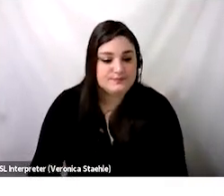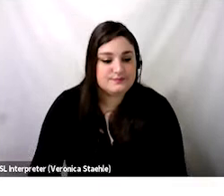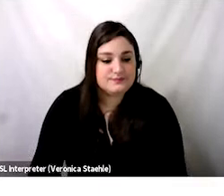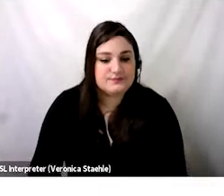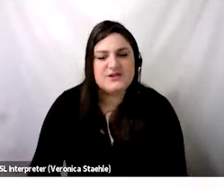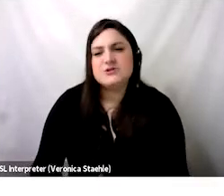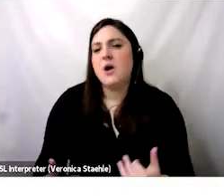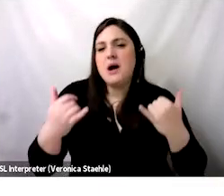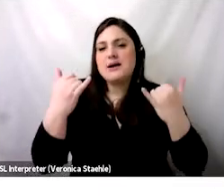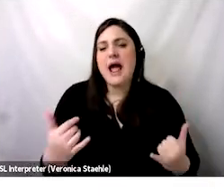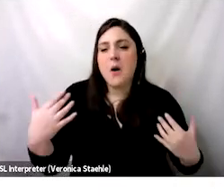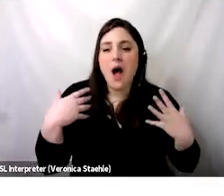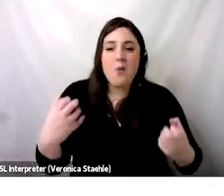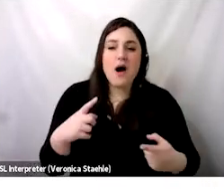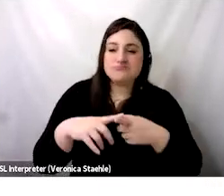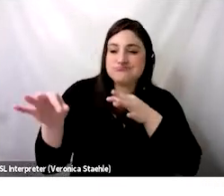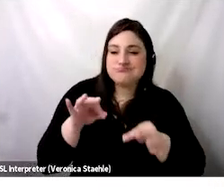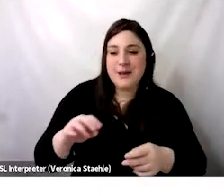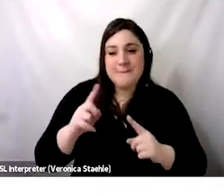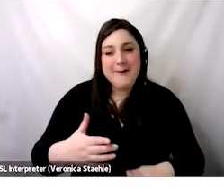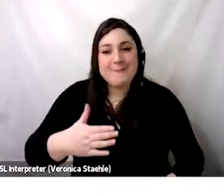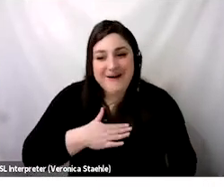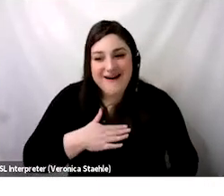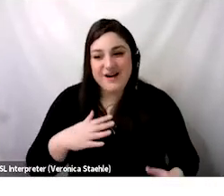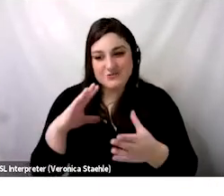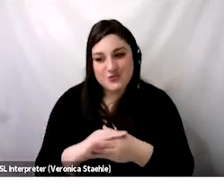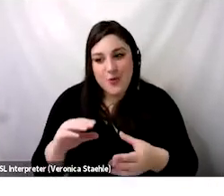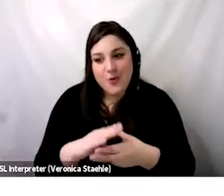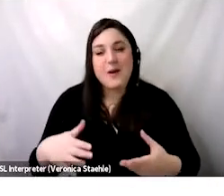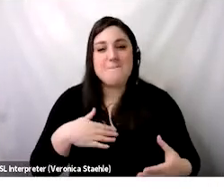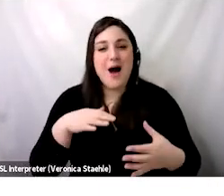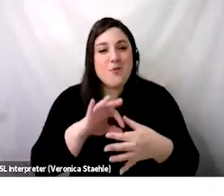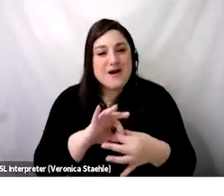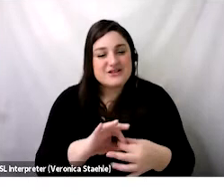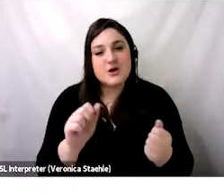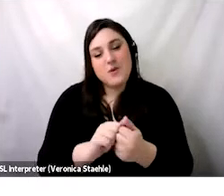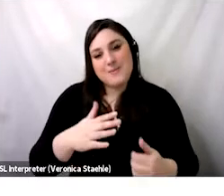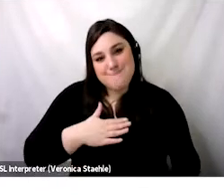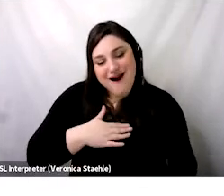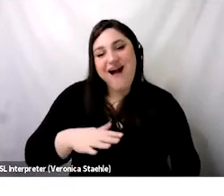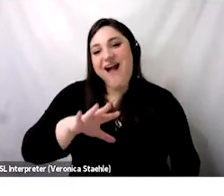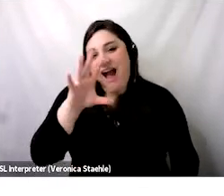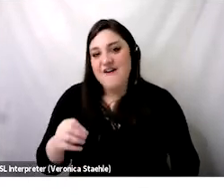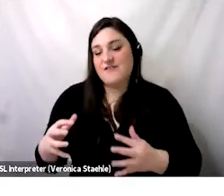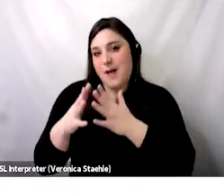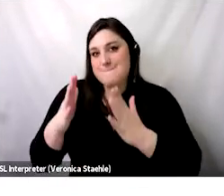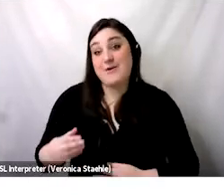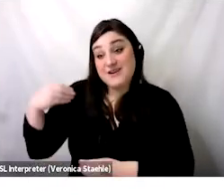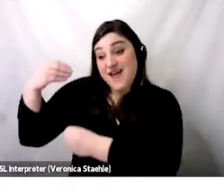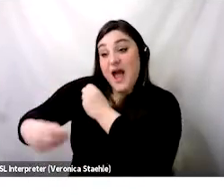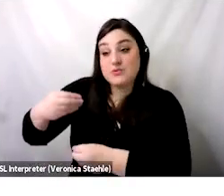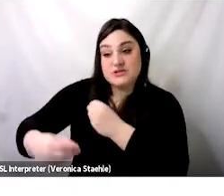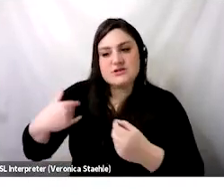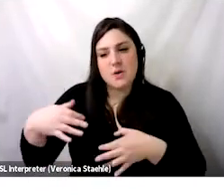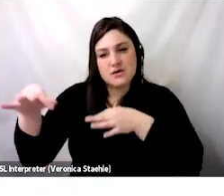little to tell you a little bit about my story and my relationship to my African-American heritage. As